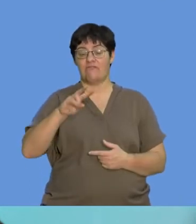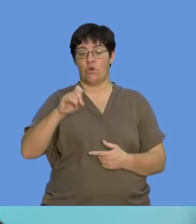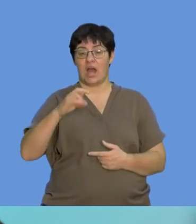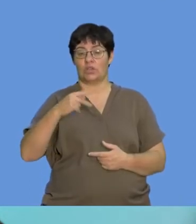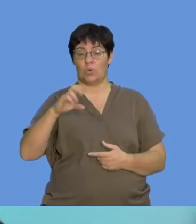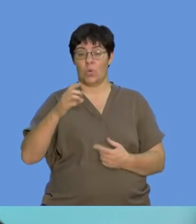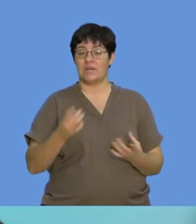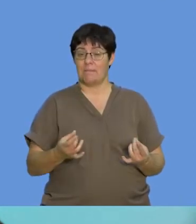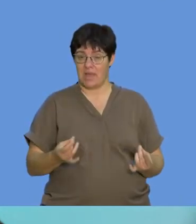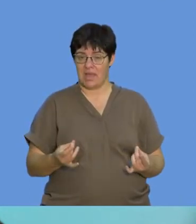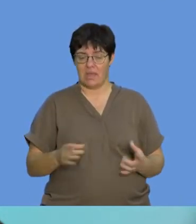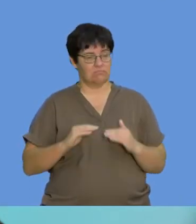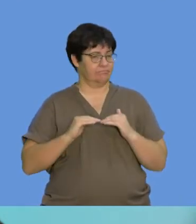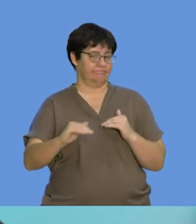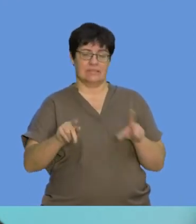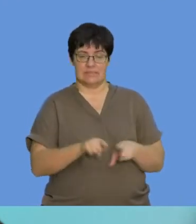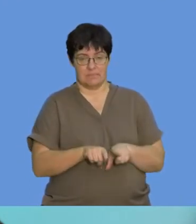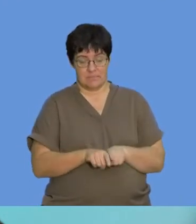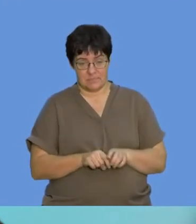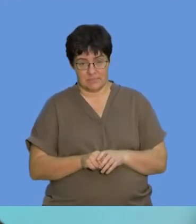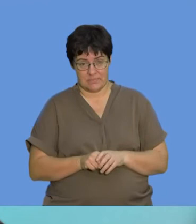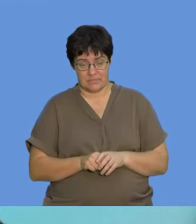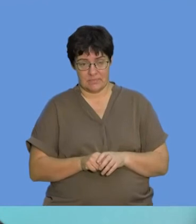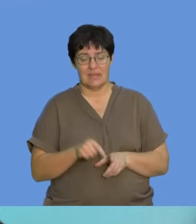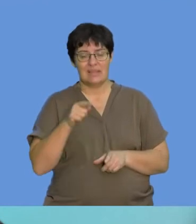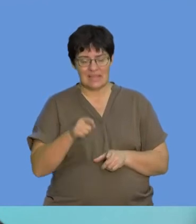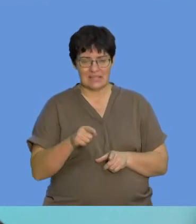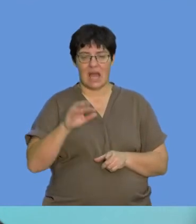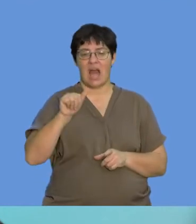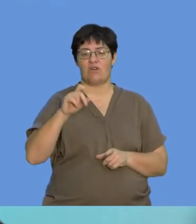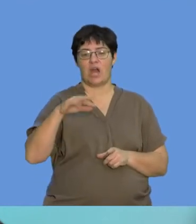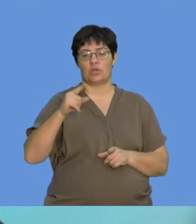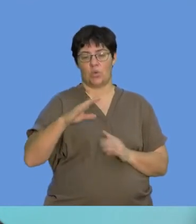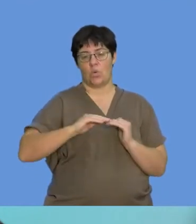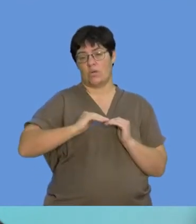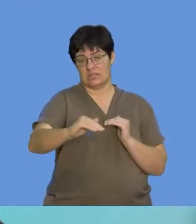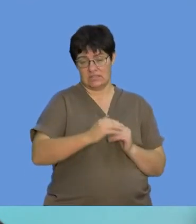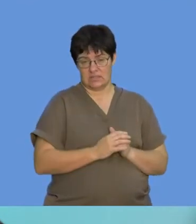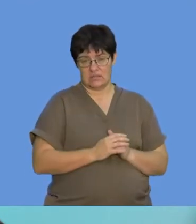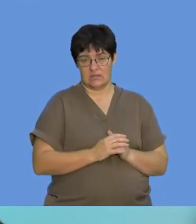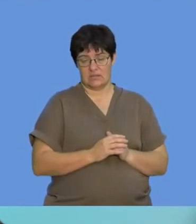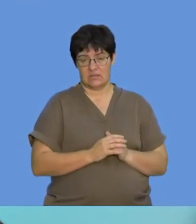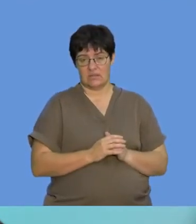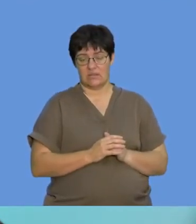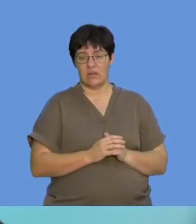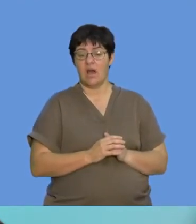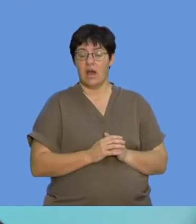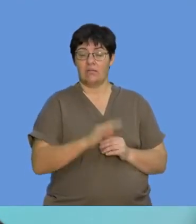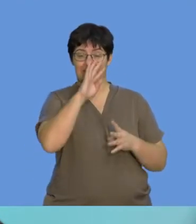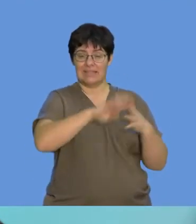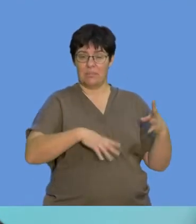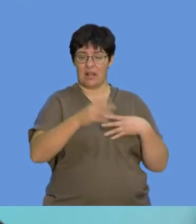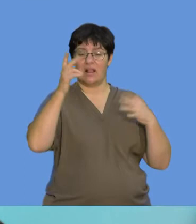Avogadro number, which is the number of particles, is constant. So that is an Avogadro constant. So if we go to our table of